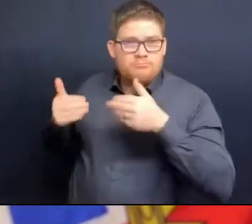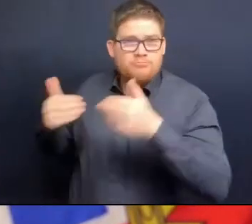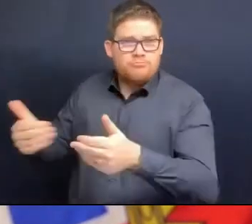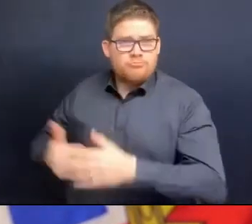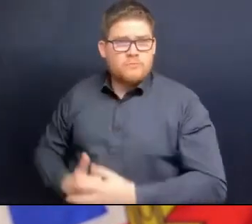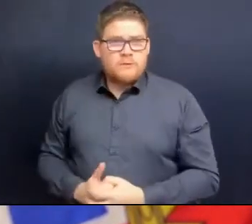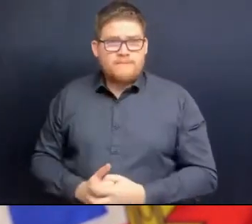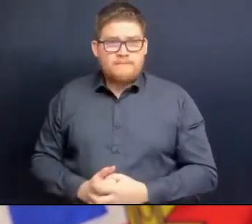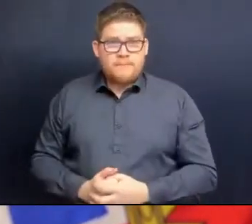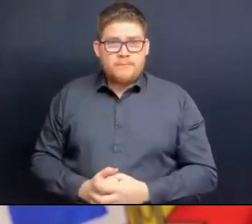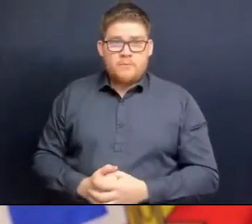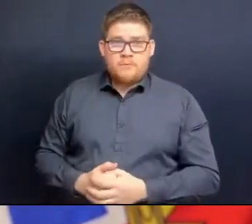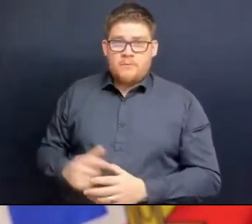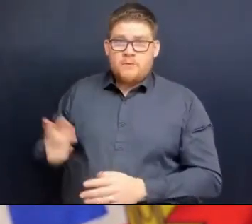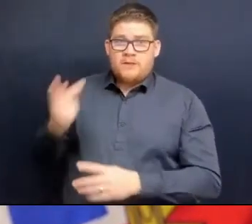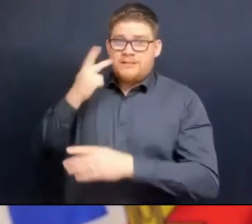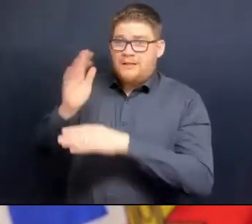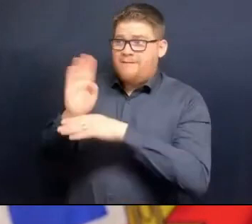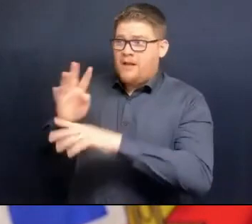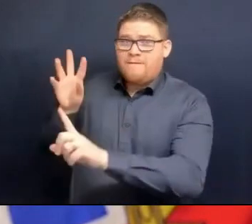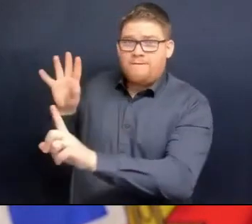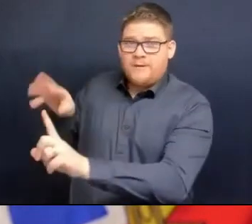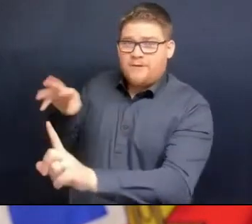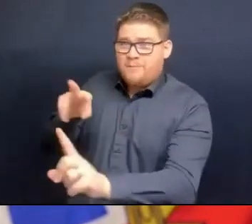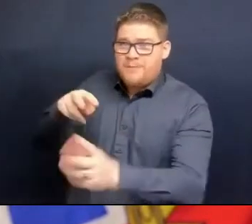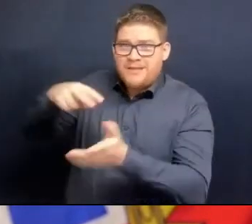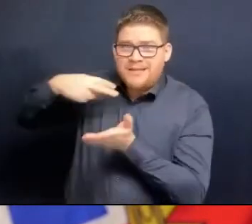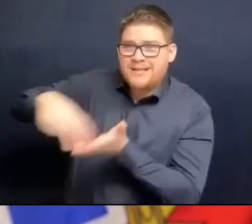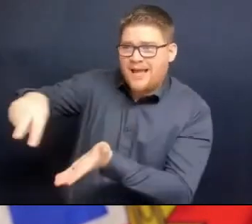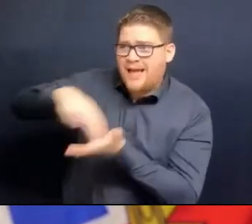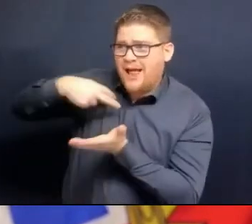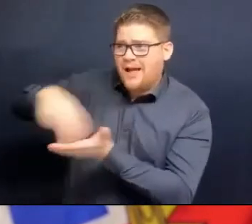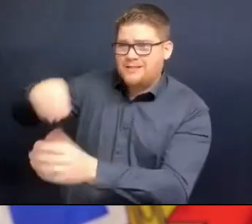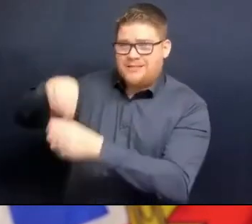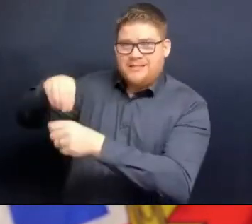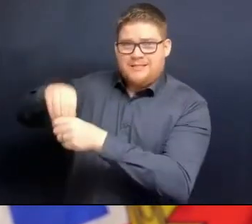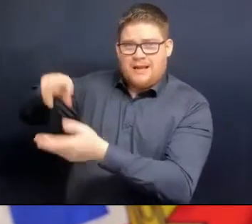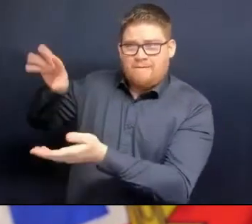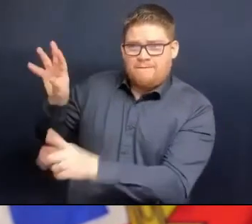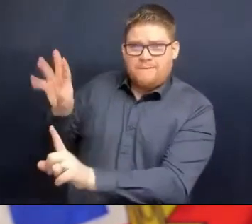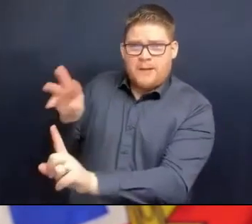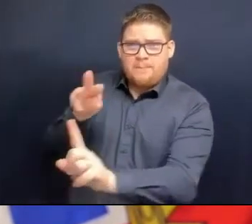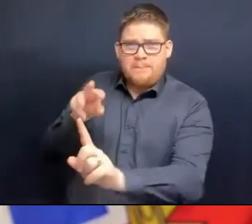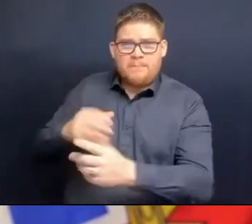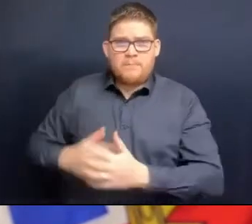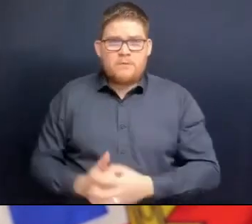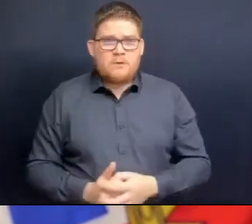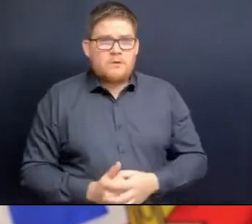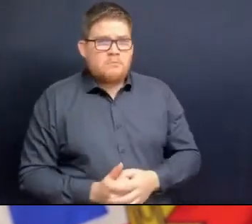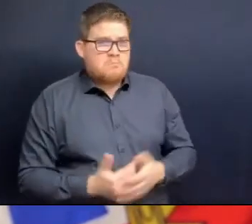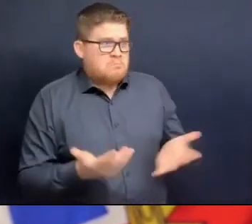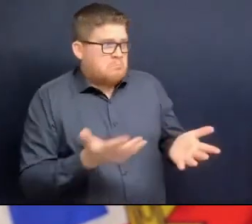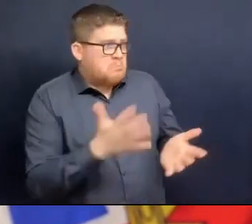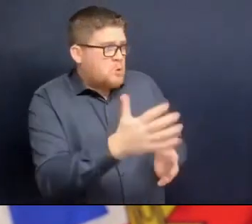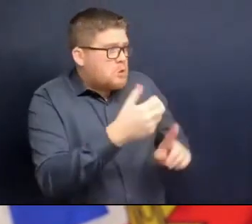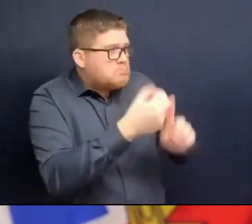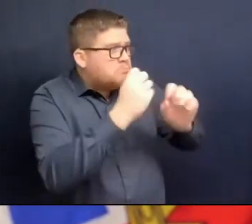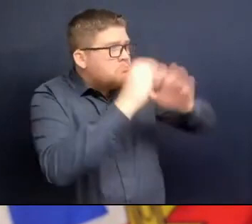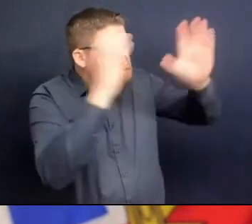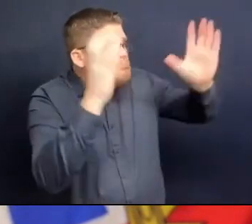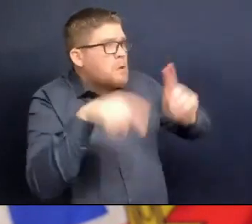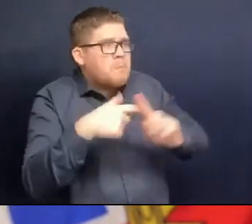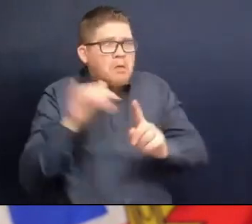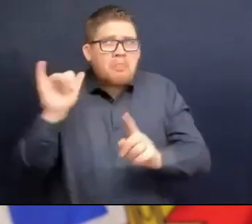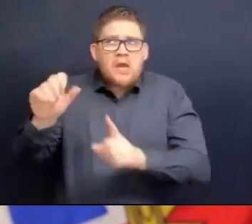of people indoors, not wearing masks, dancing, singing, doing all the things you're not allowed to do. But I just wanted to get Dr. Henry or someone's thoughts